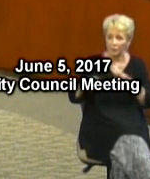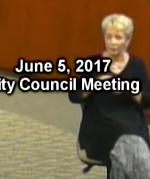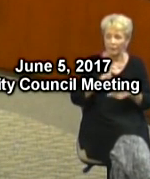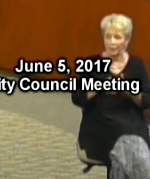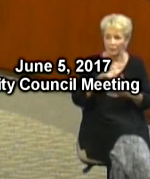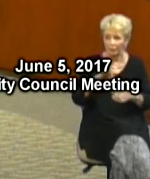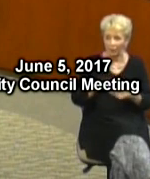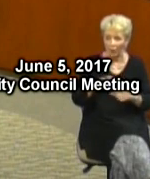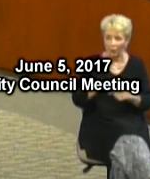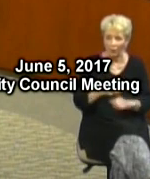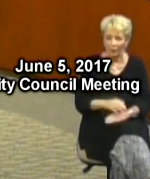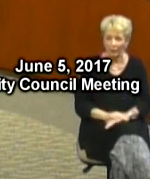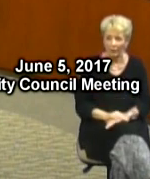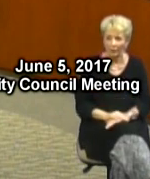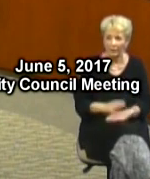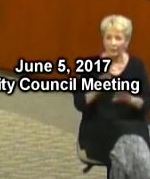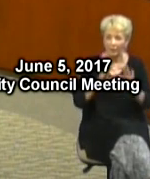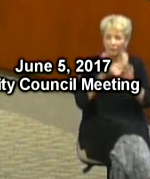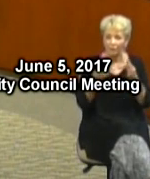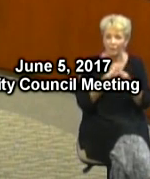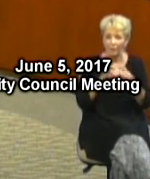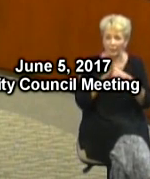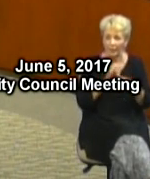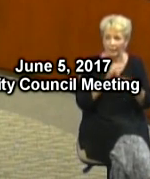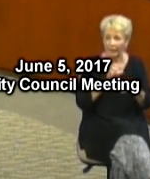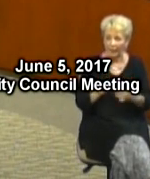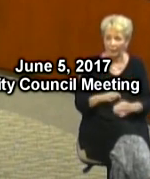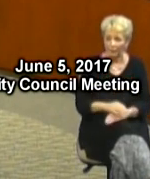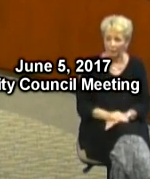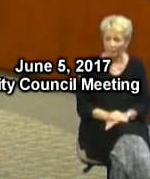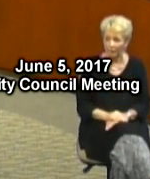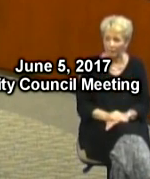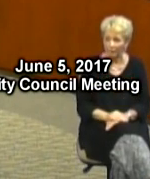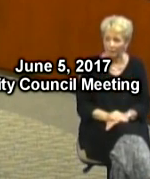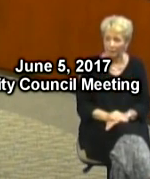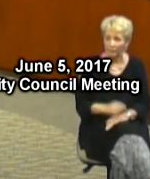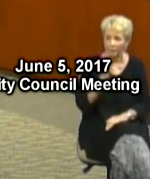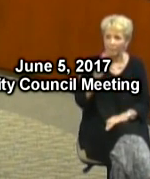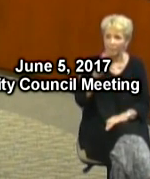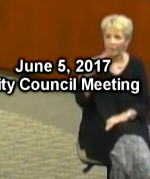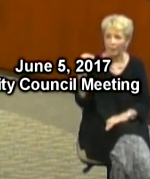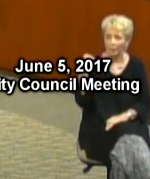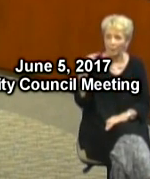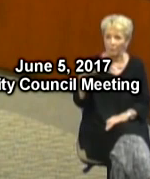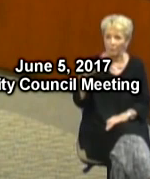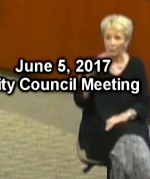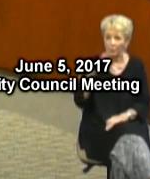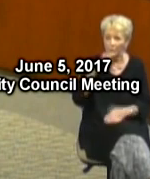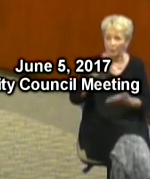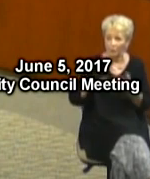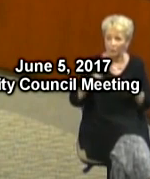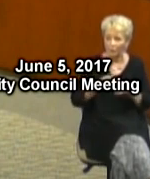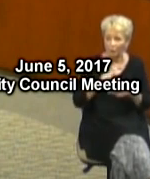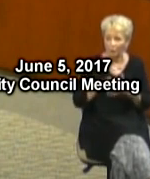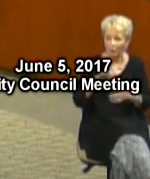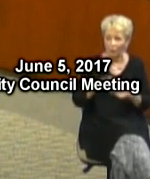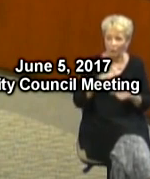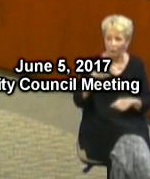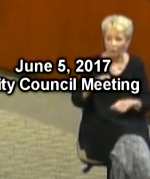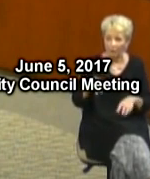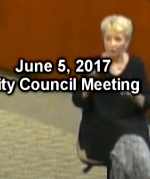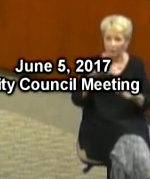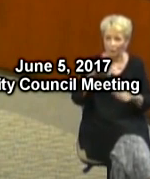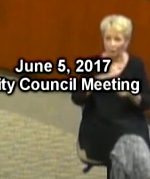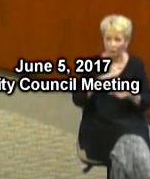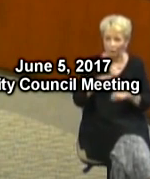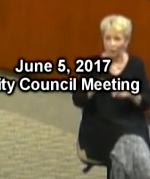family relationships. Will our clerk note that Mayor Pro Tem J. John will be excused from the vote. Well, you'll need to take a vote